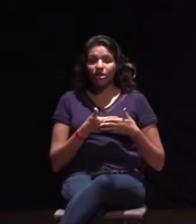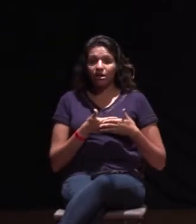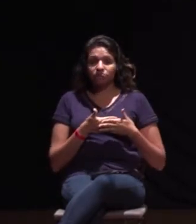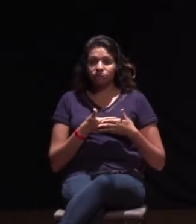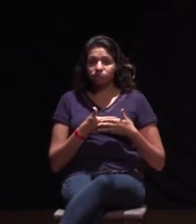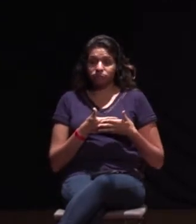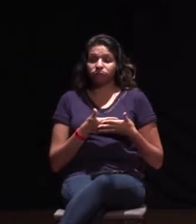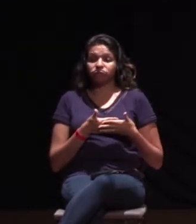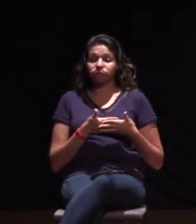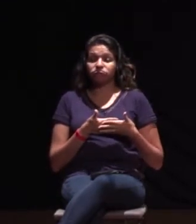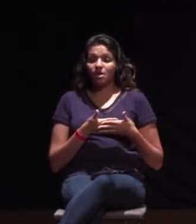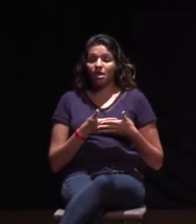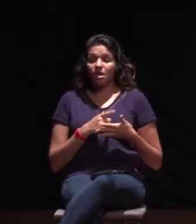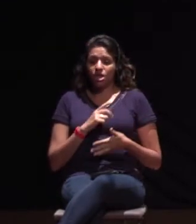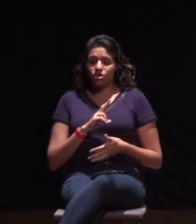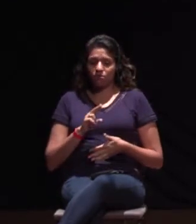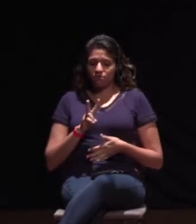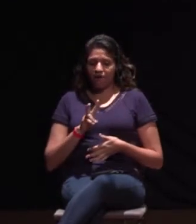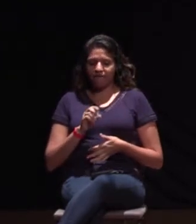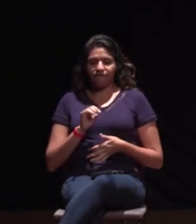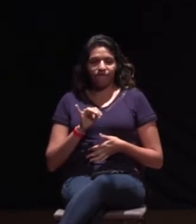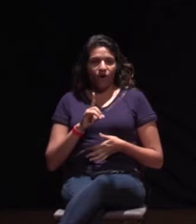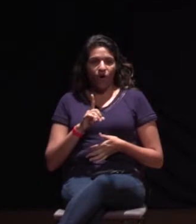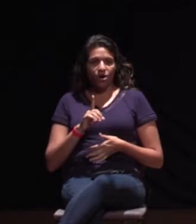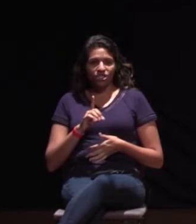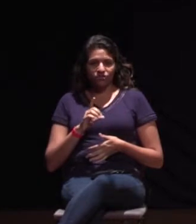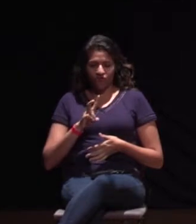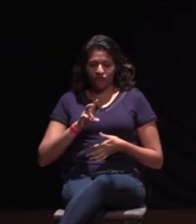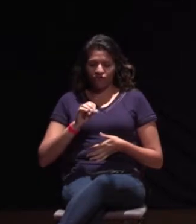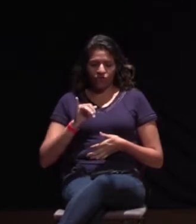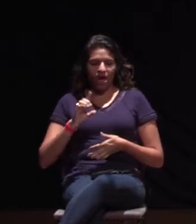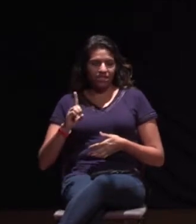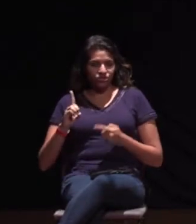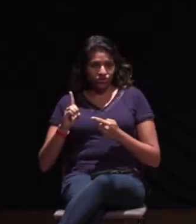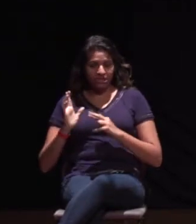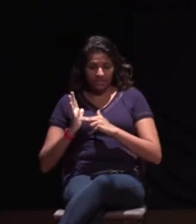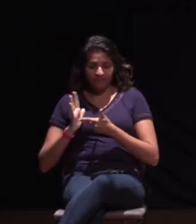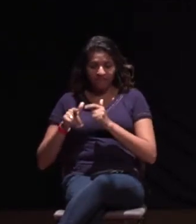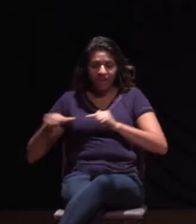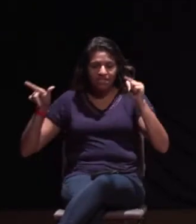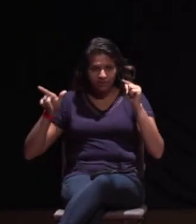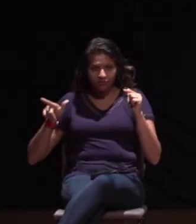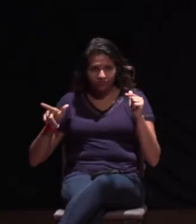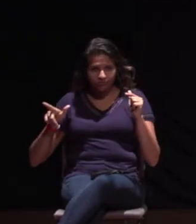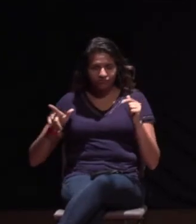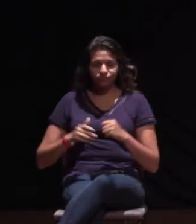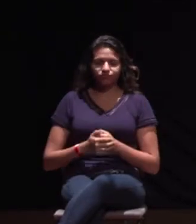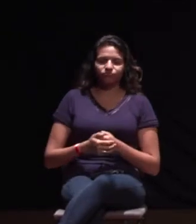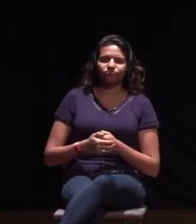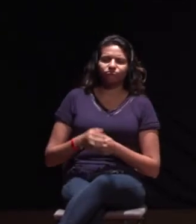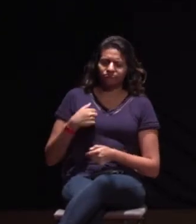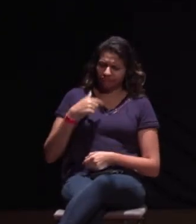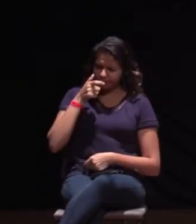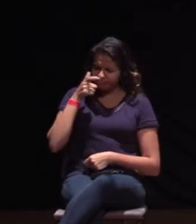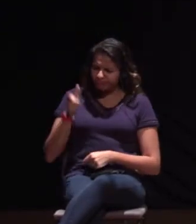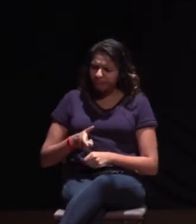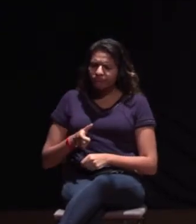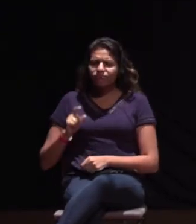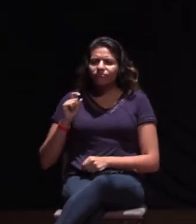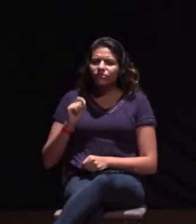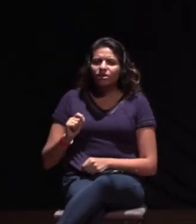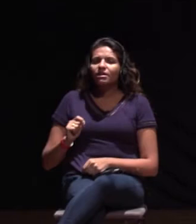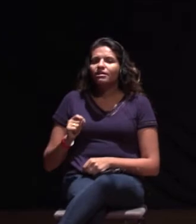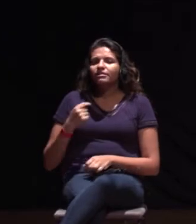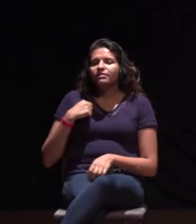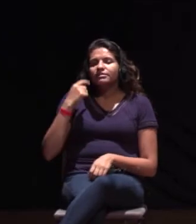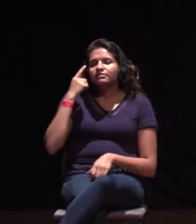to different aims and for different reasons and for different outcomes. And what was beautiful about that is that really led me to the idea and thinking